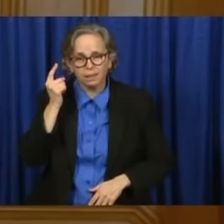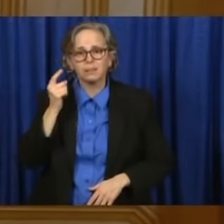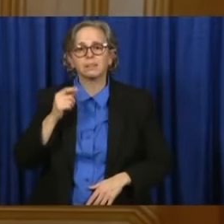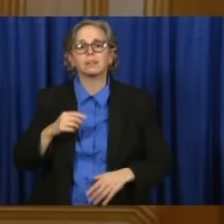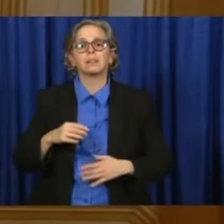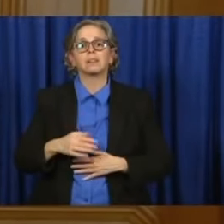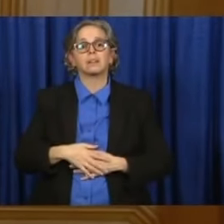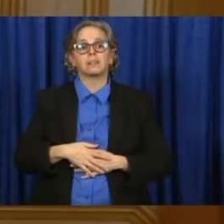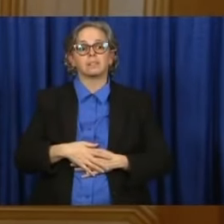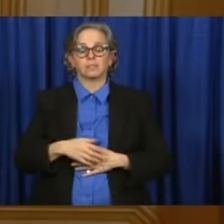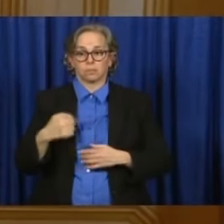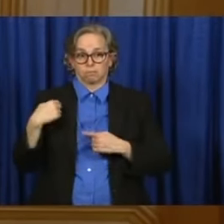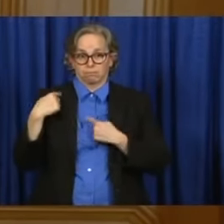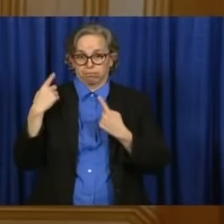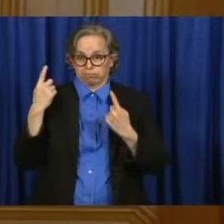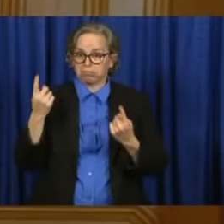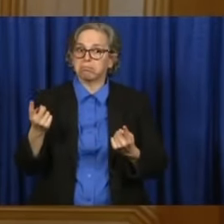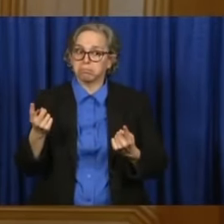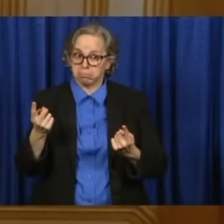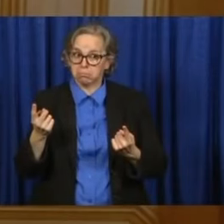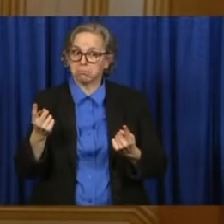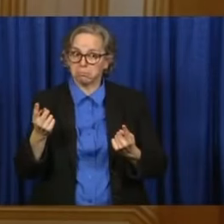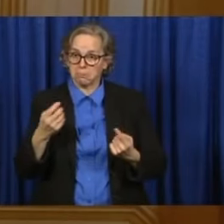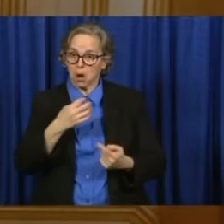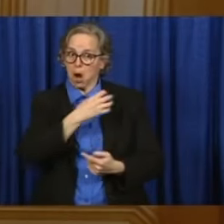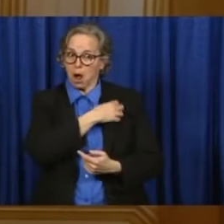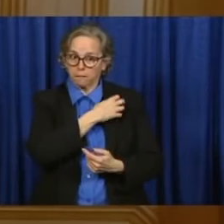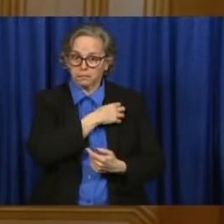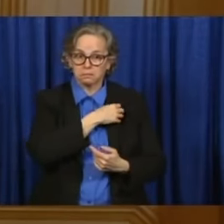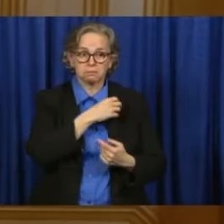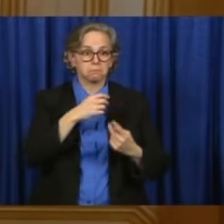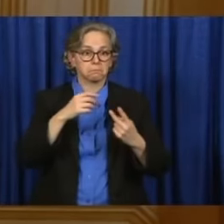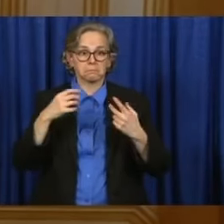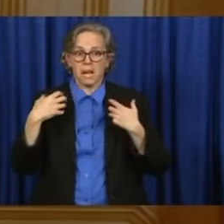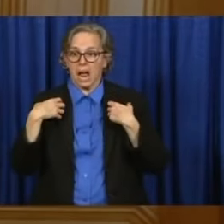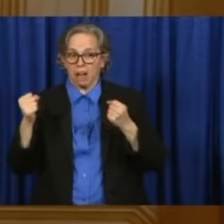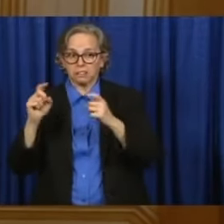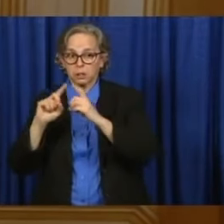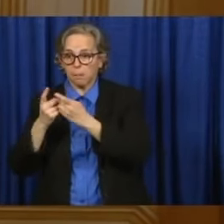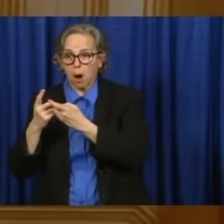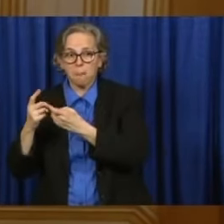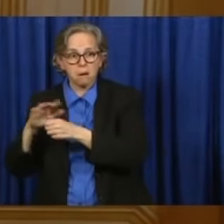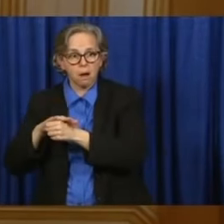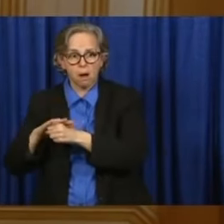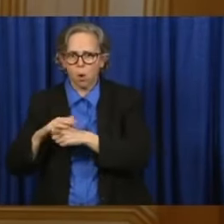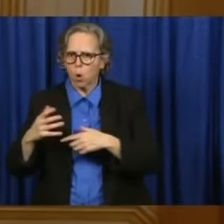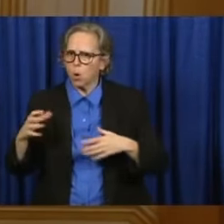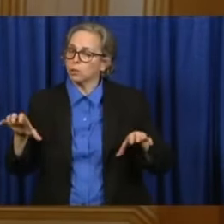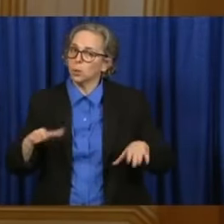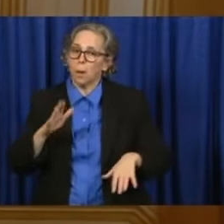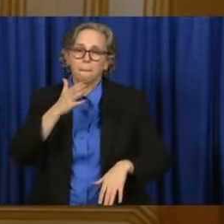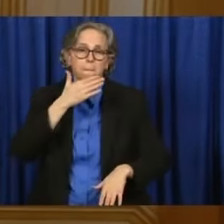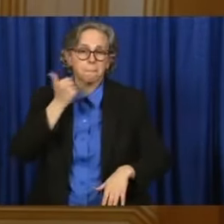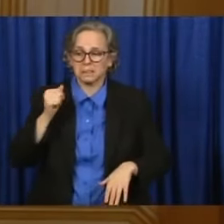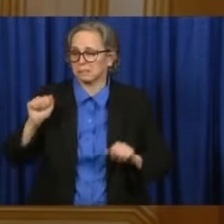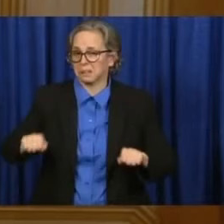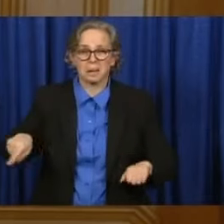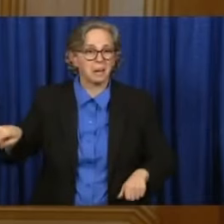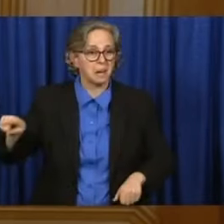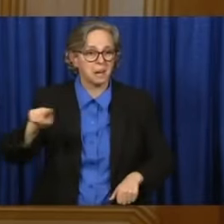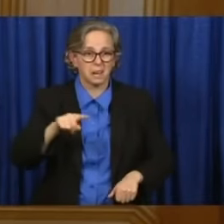health departments is they're trying their best. They're trying to deal with if there's a hot spot where there's a problem. They try to tell